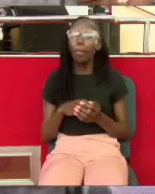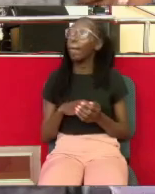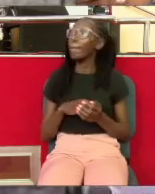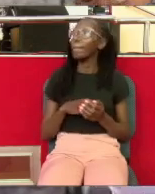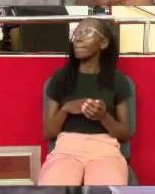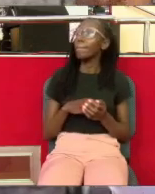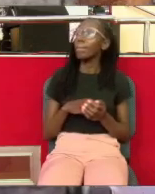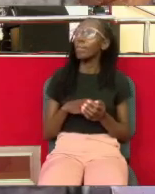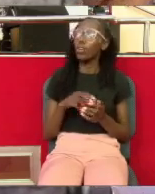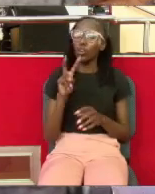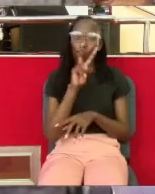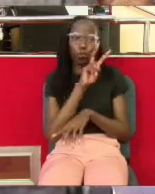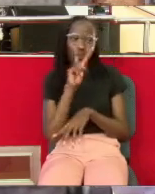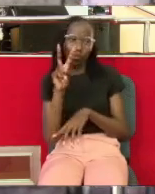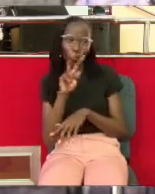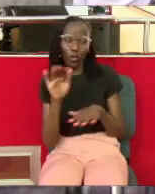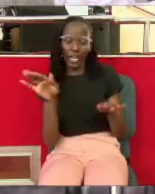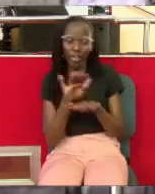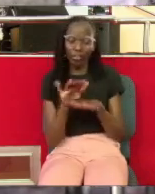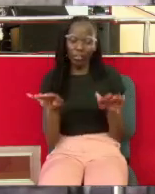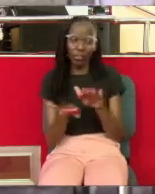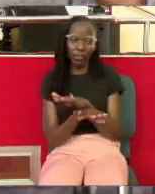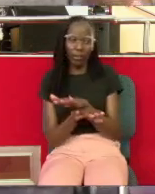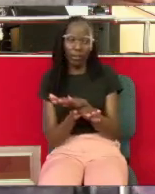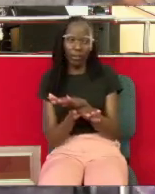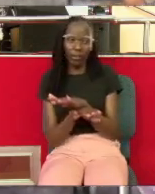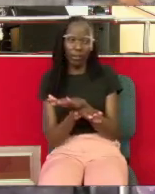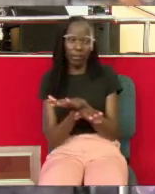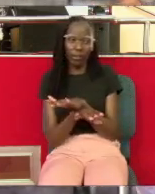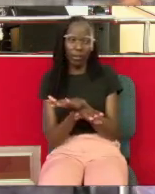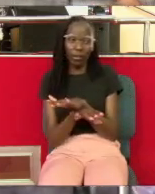That he will look at everything. But